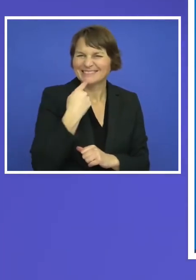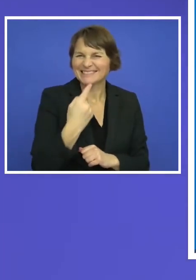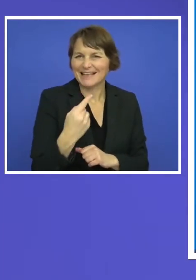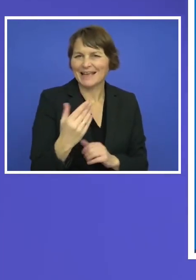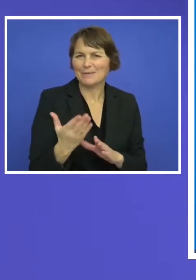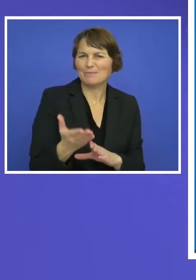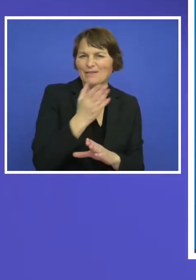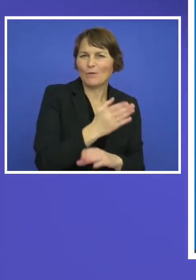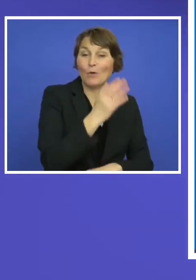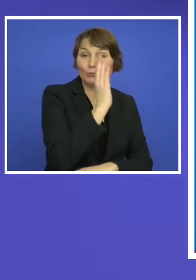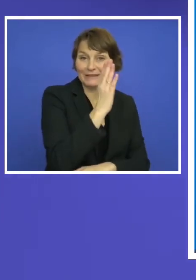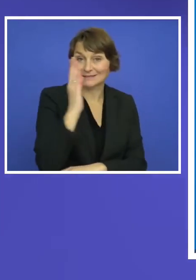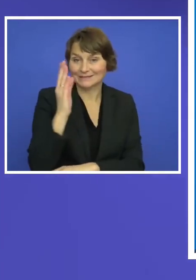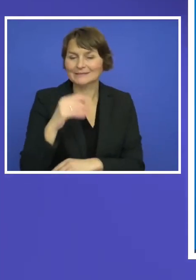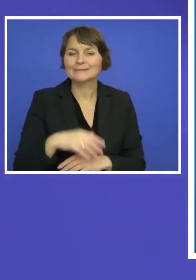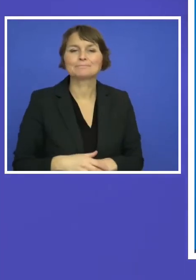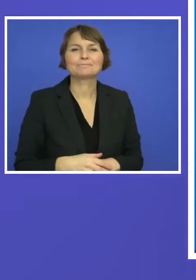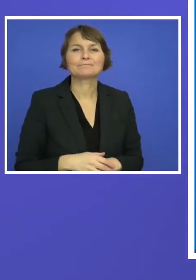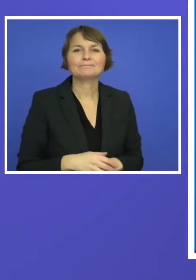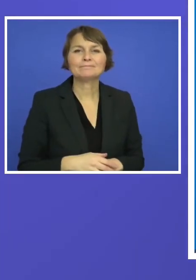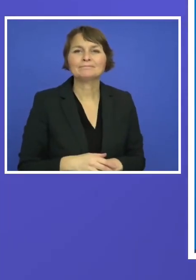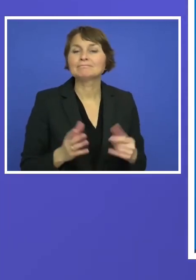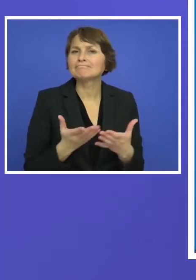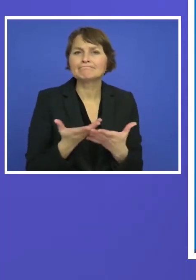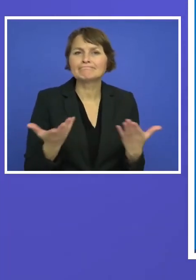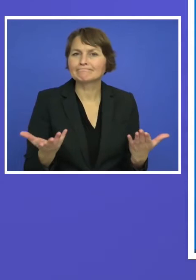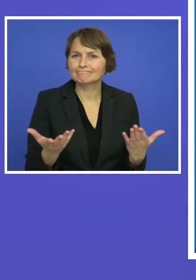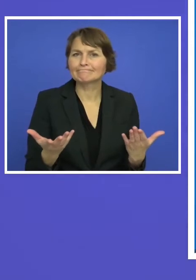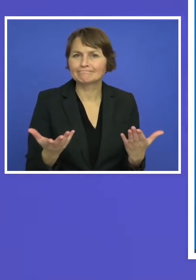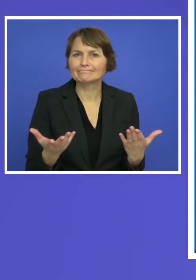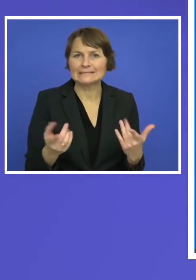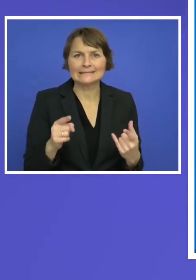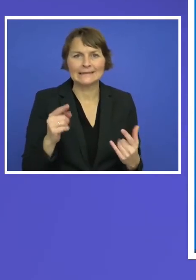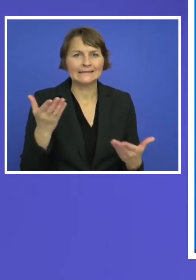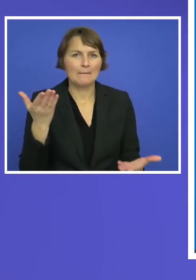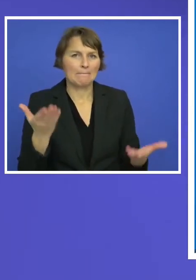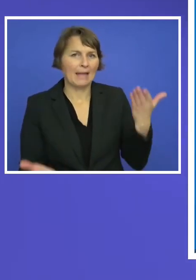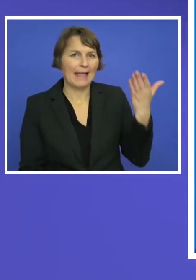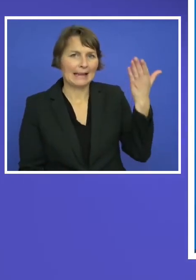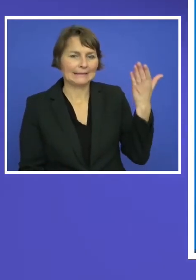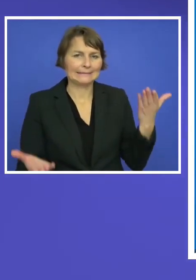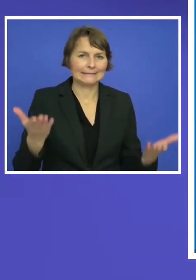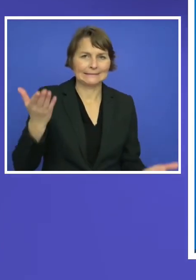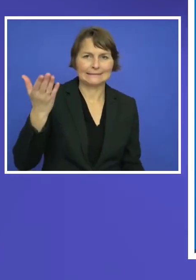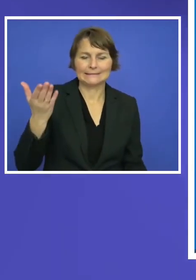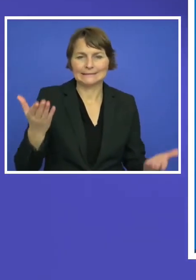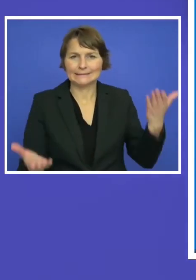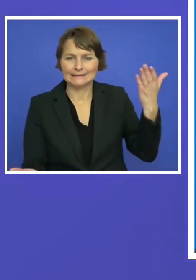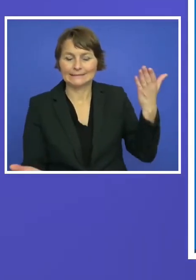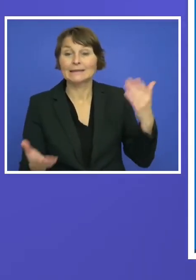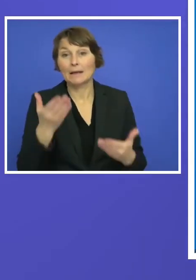already said, this goes with quite an imbalance in terms of the leadership positions